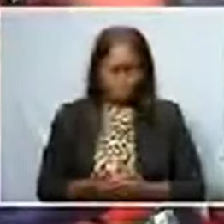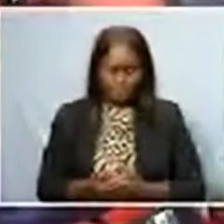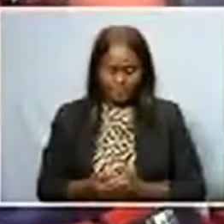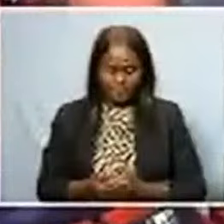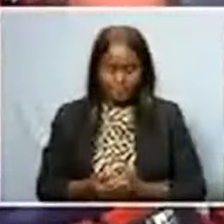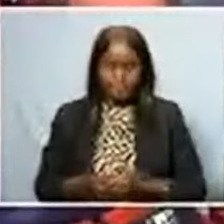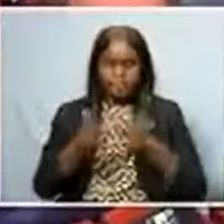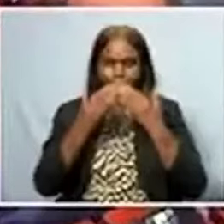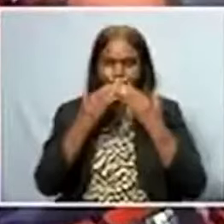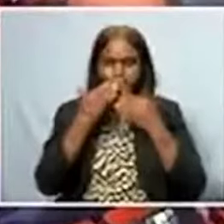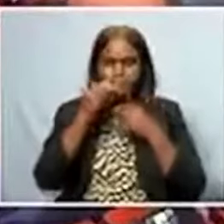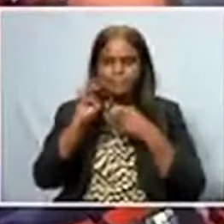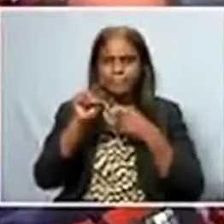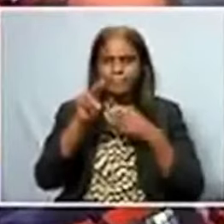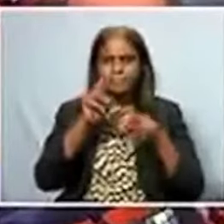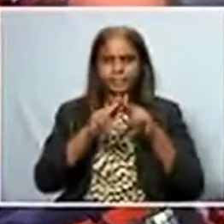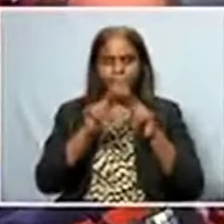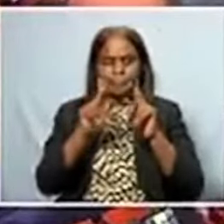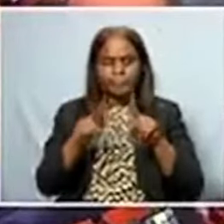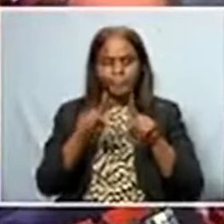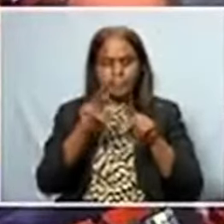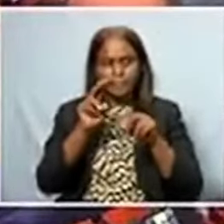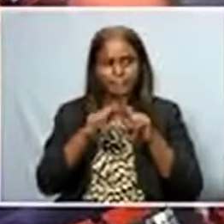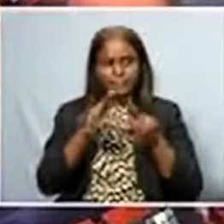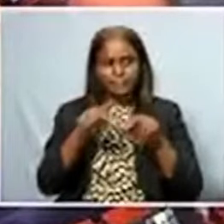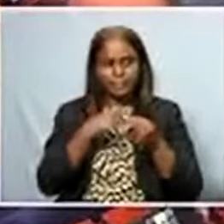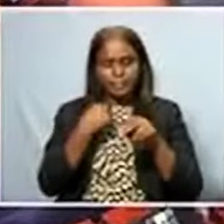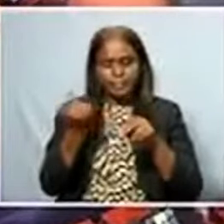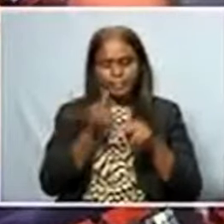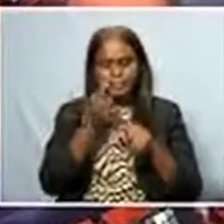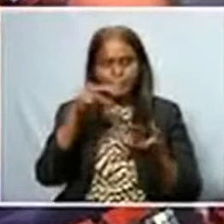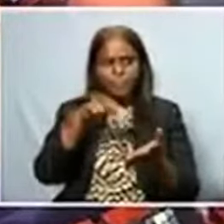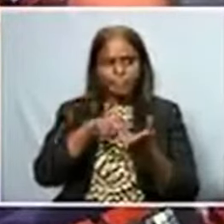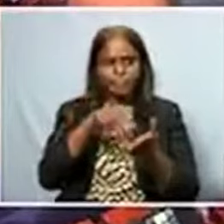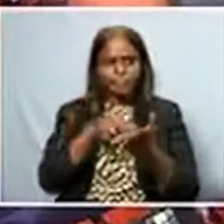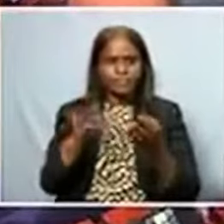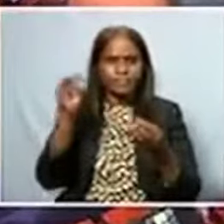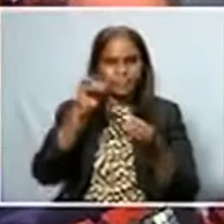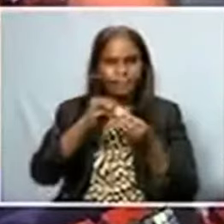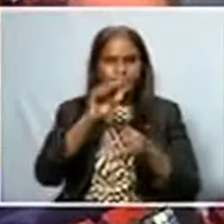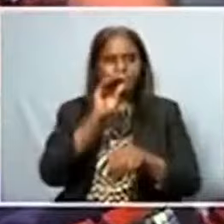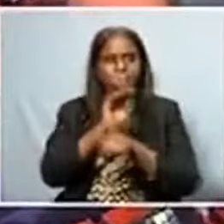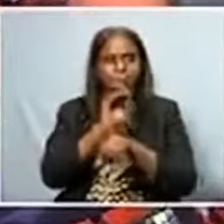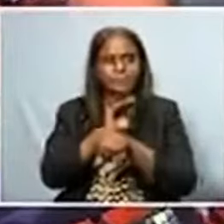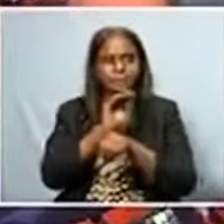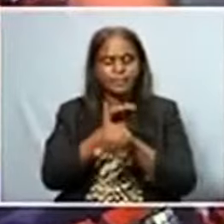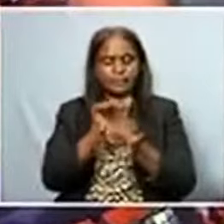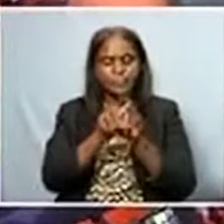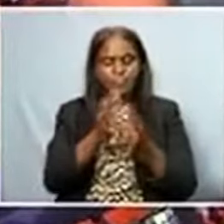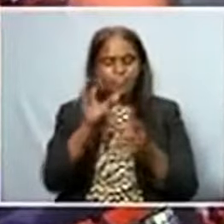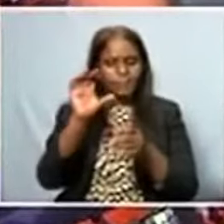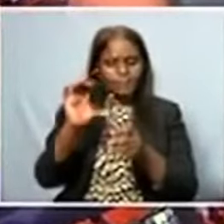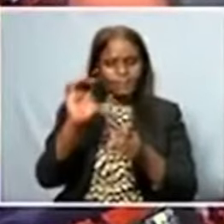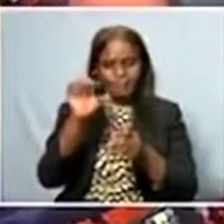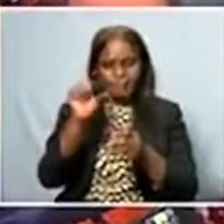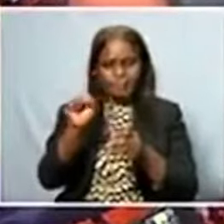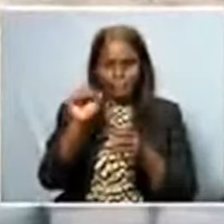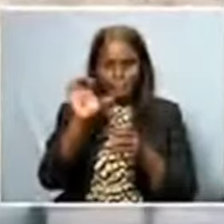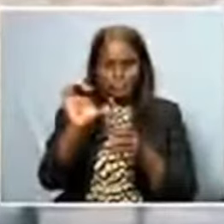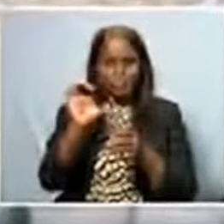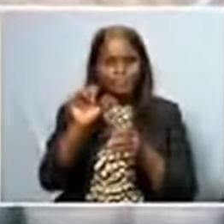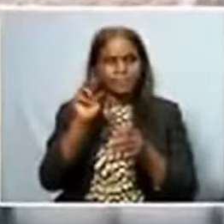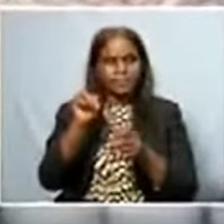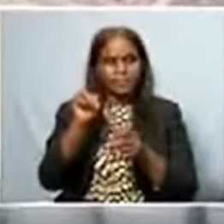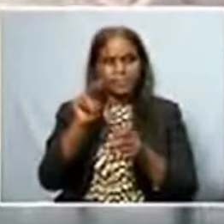Thank you, Mr. Speaker. I rise to add the voice on the Civil Service Commission.